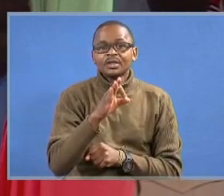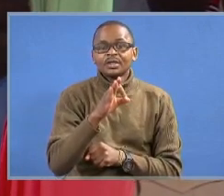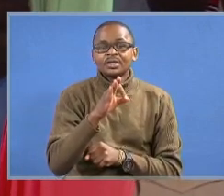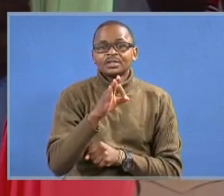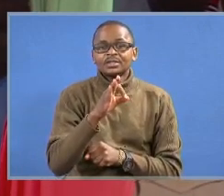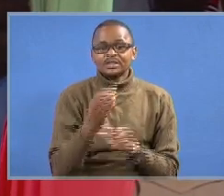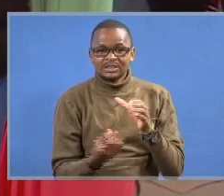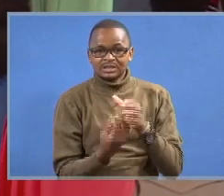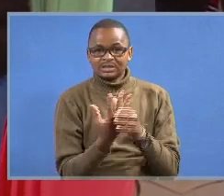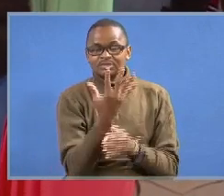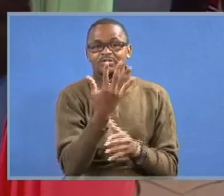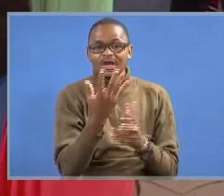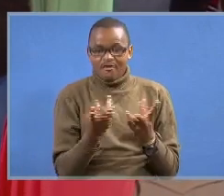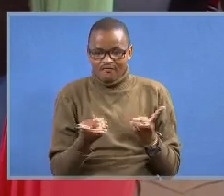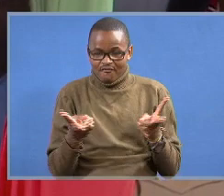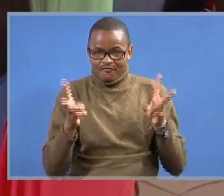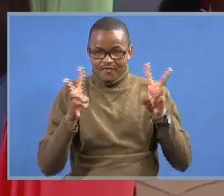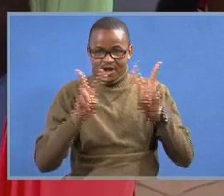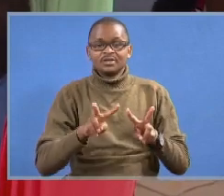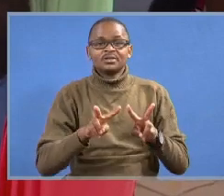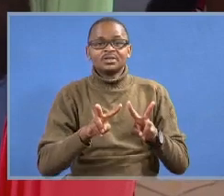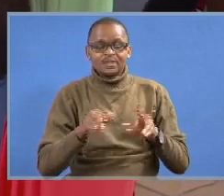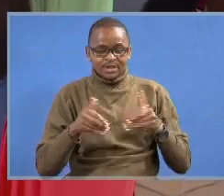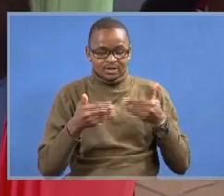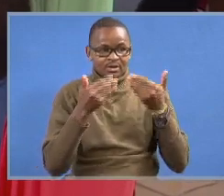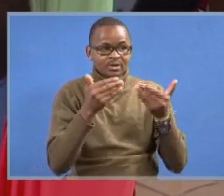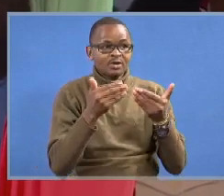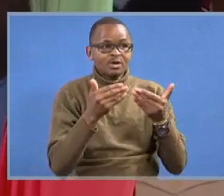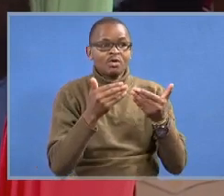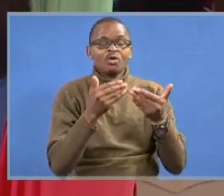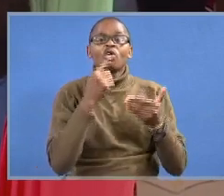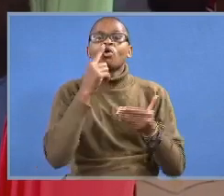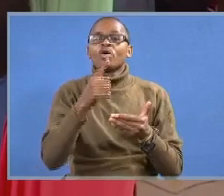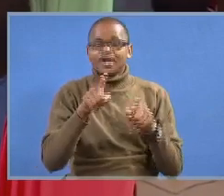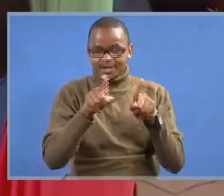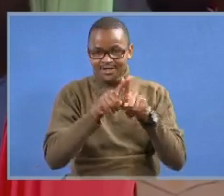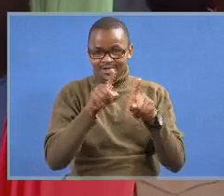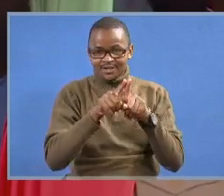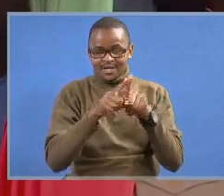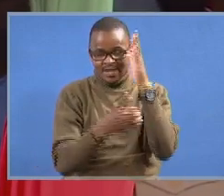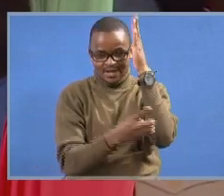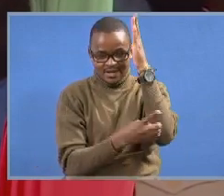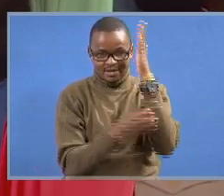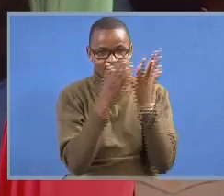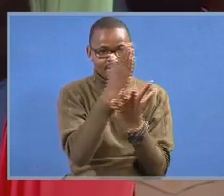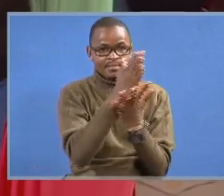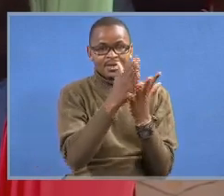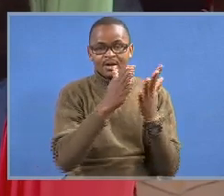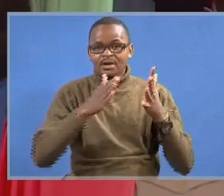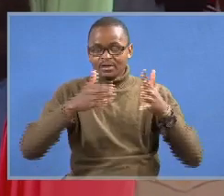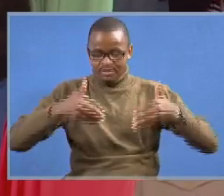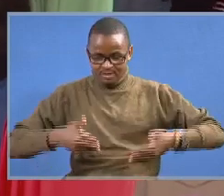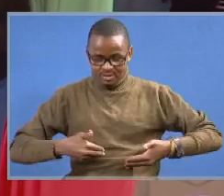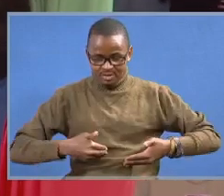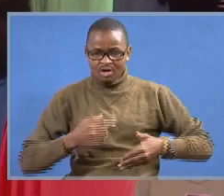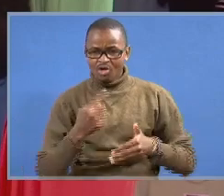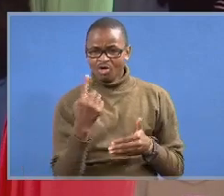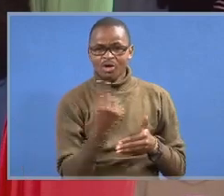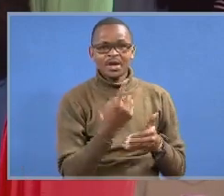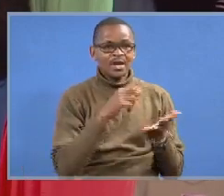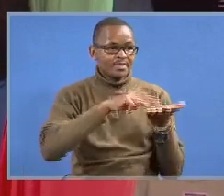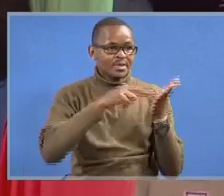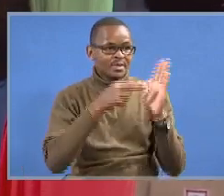inculcating values, in terms of providing order and discipline among the youth, can only mean